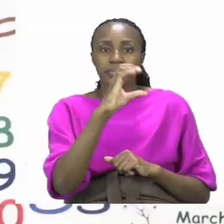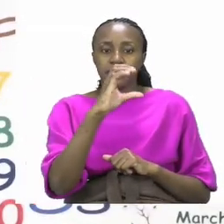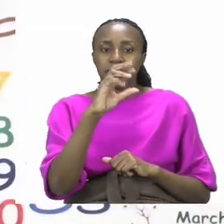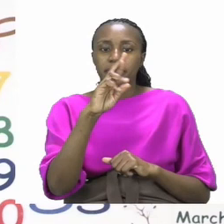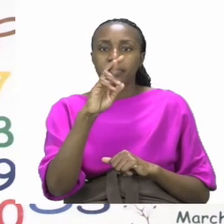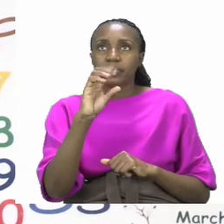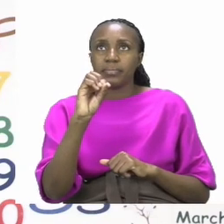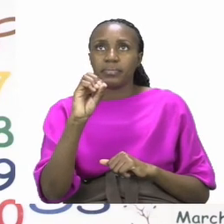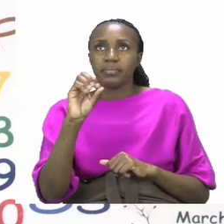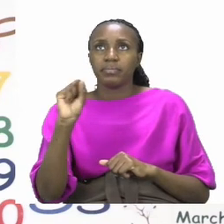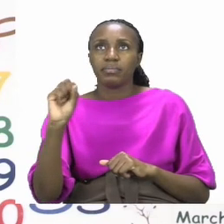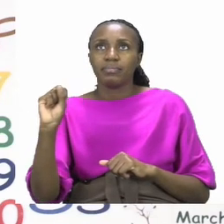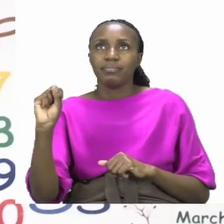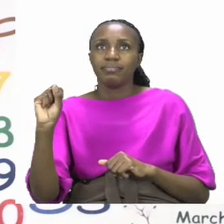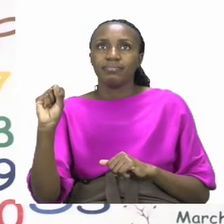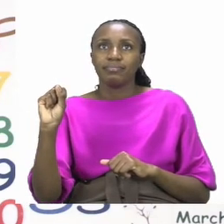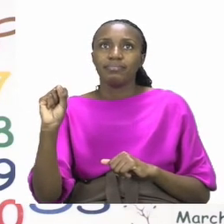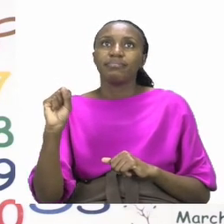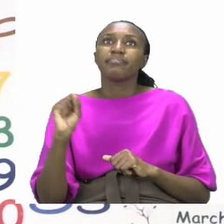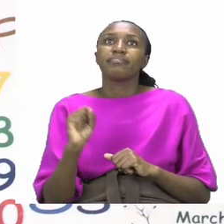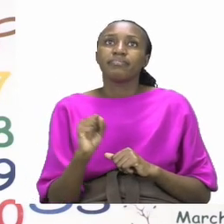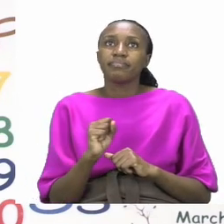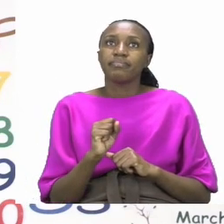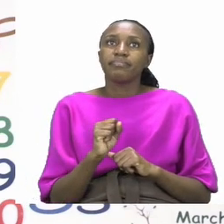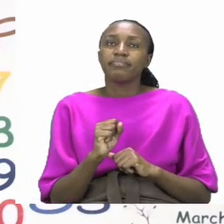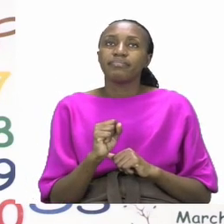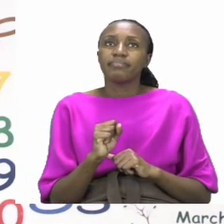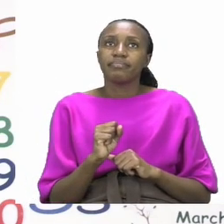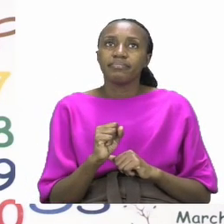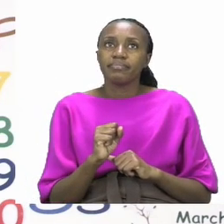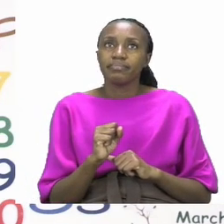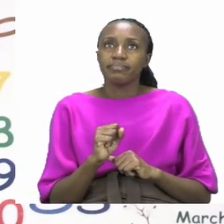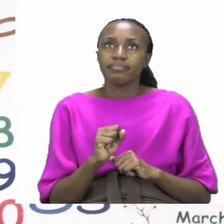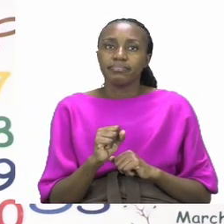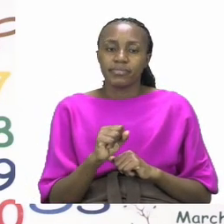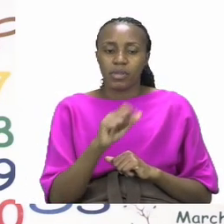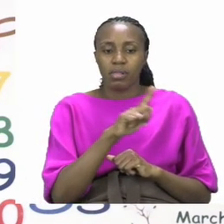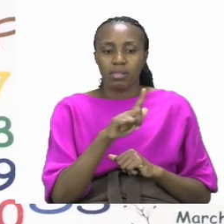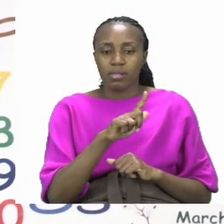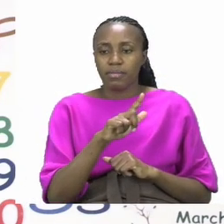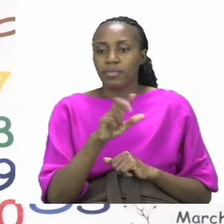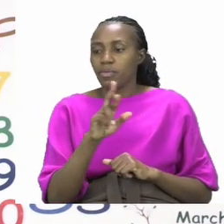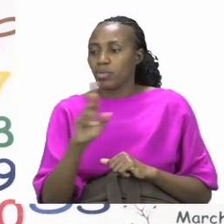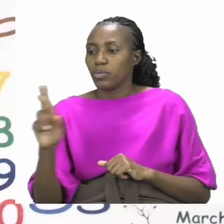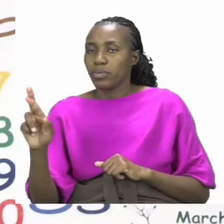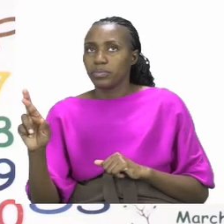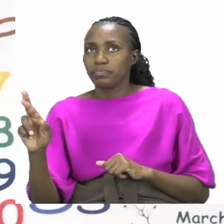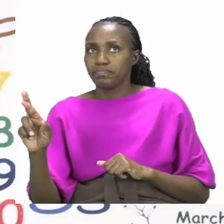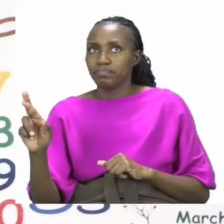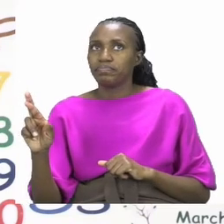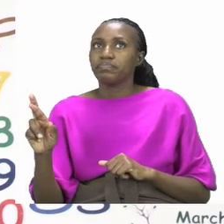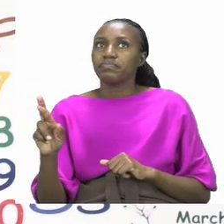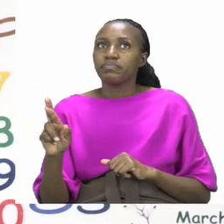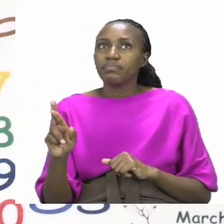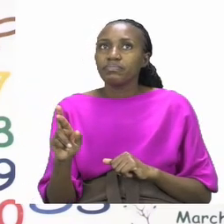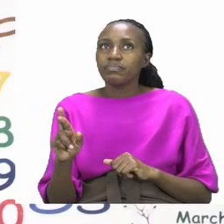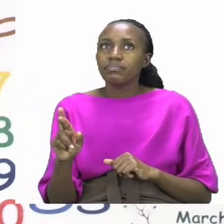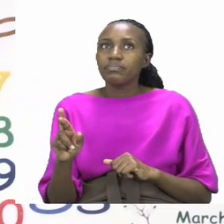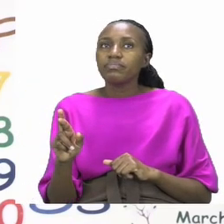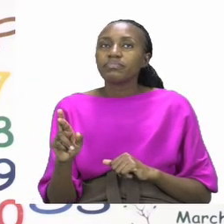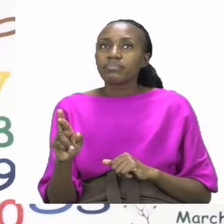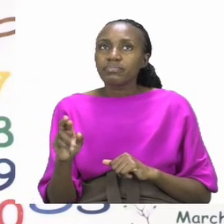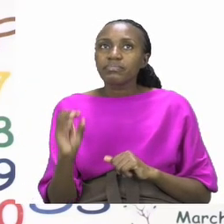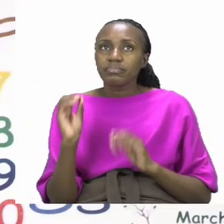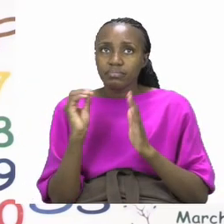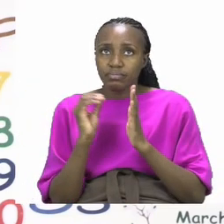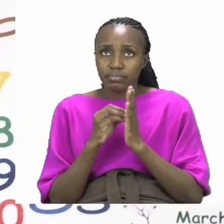one space to another, starting from the left to the right. So, if we are going to put the